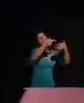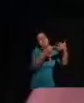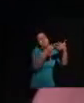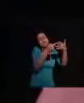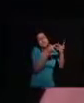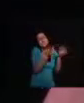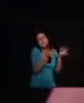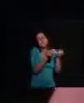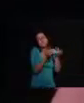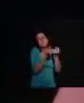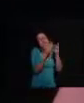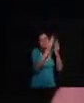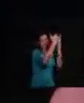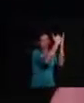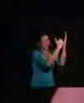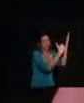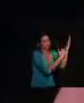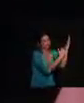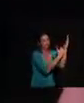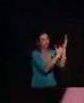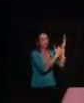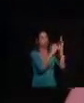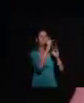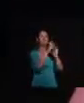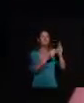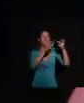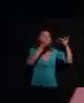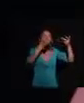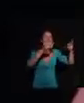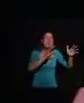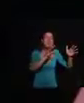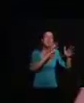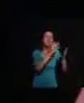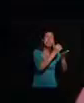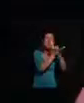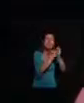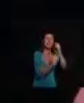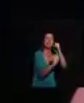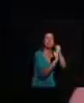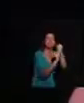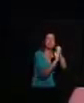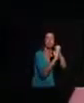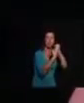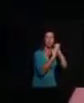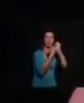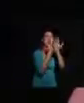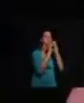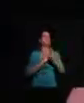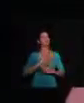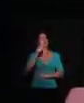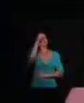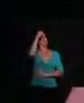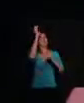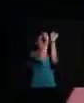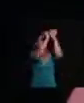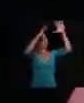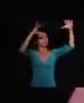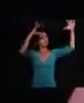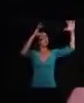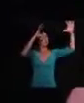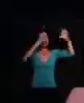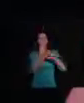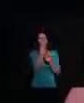awful lengthy list of people who have helped to bring this to reality. It really does take an army to put something